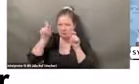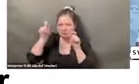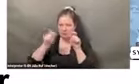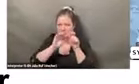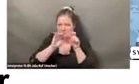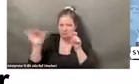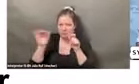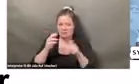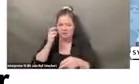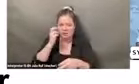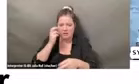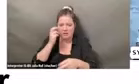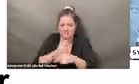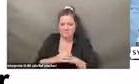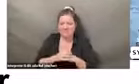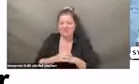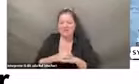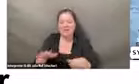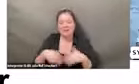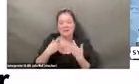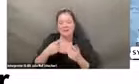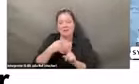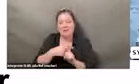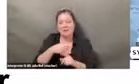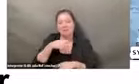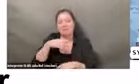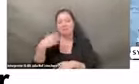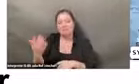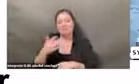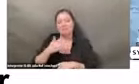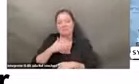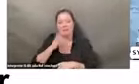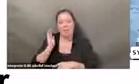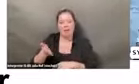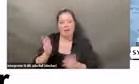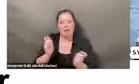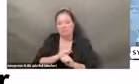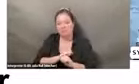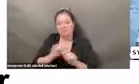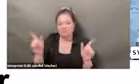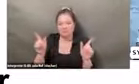also the URL to the project website, which is